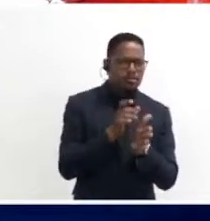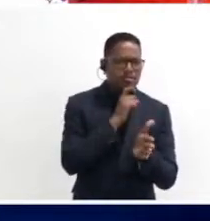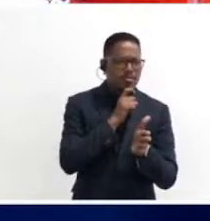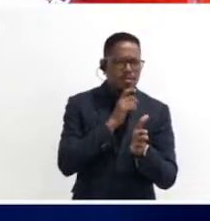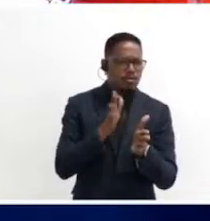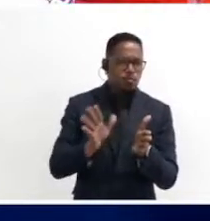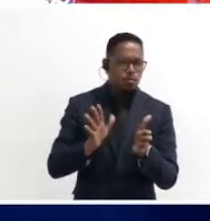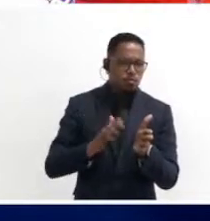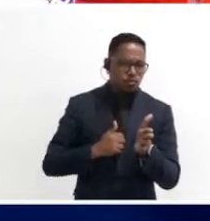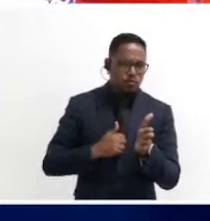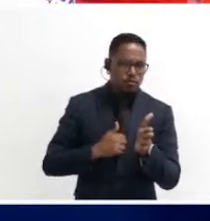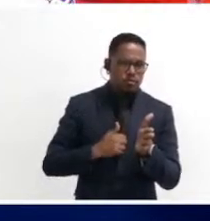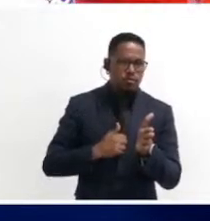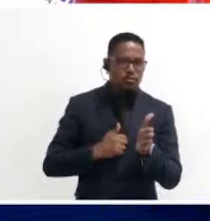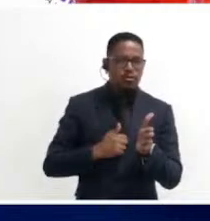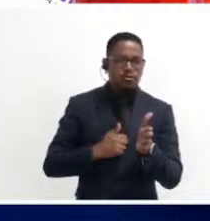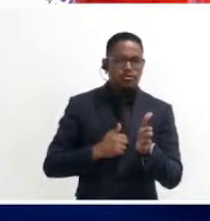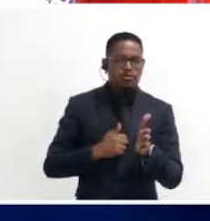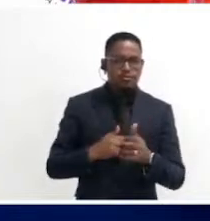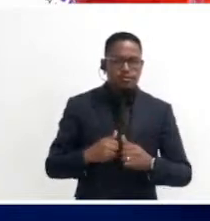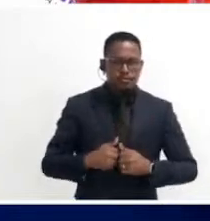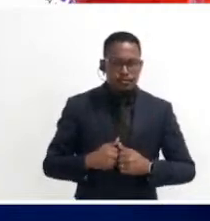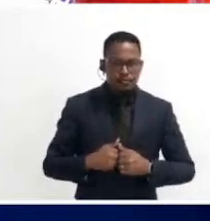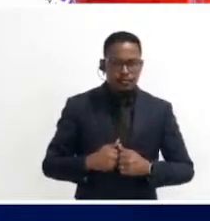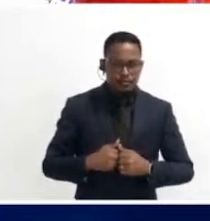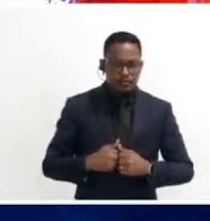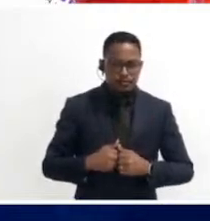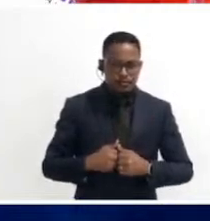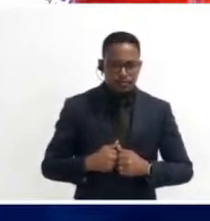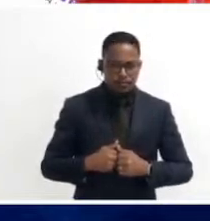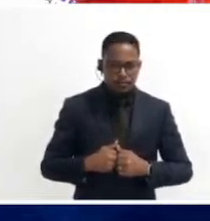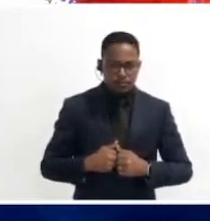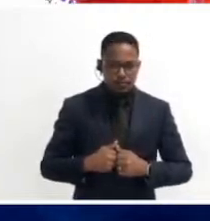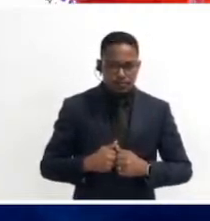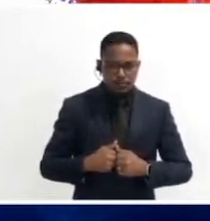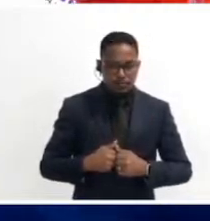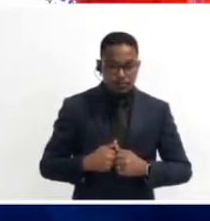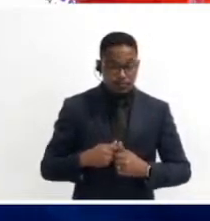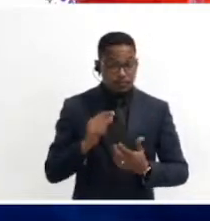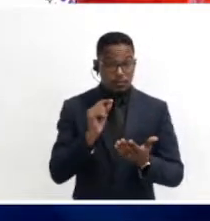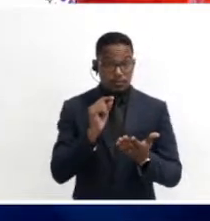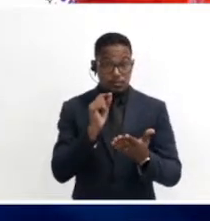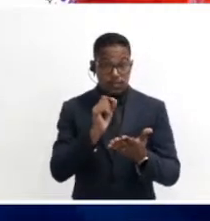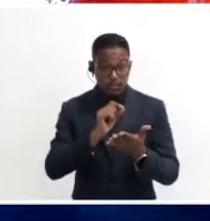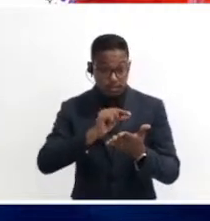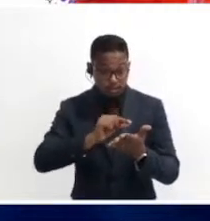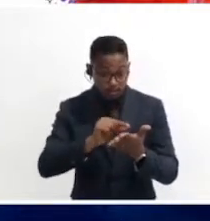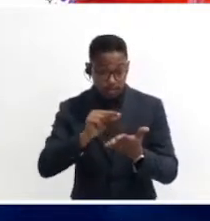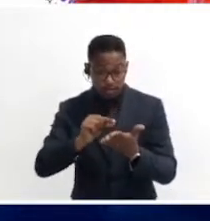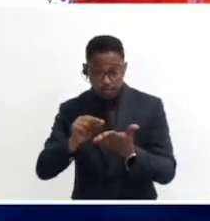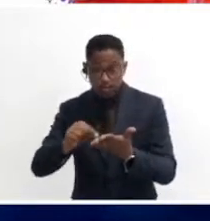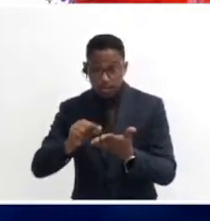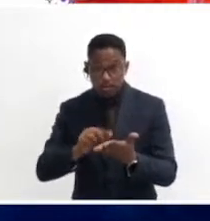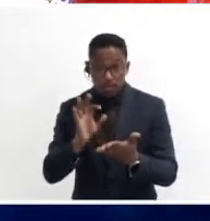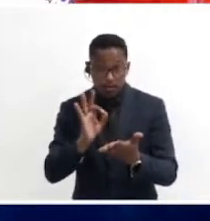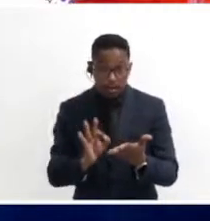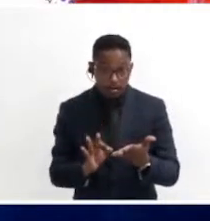normal metallic kind of bonding process, not like a welding process or a soldering process. In this case, you see there's